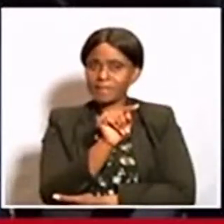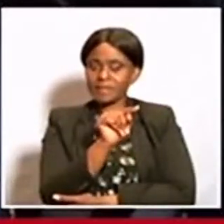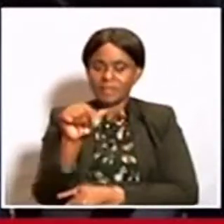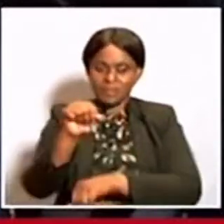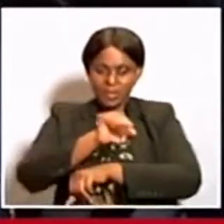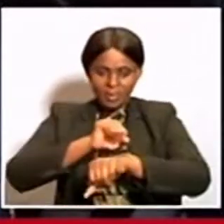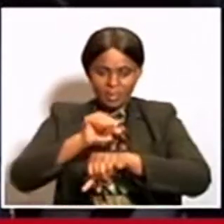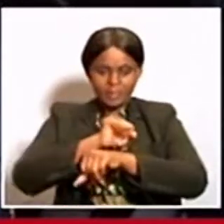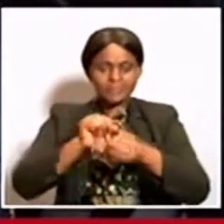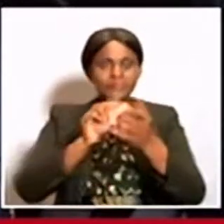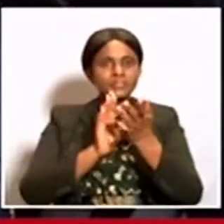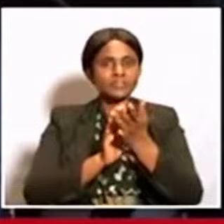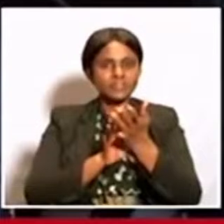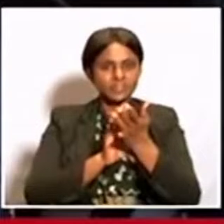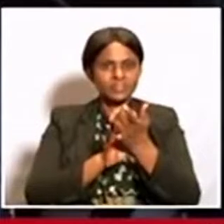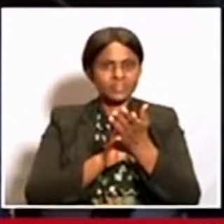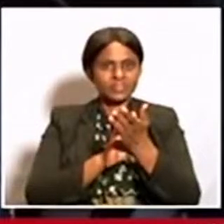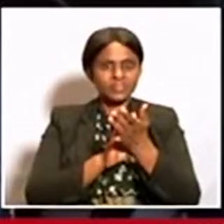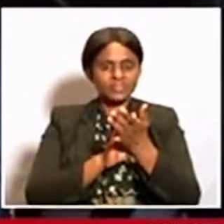secondary school